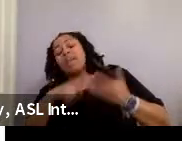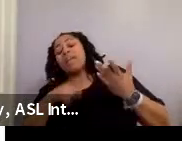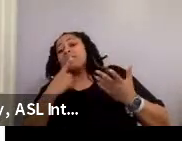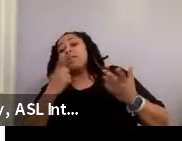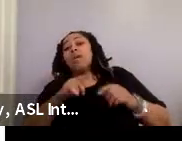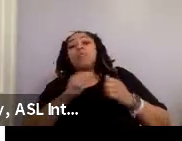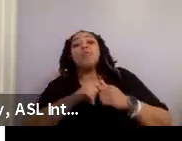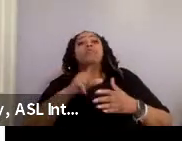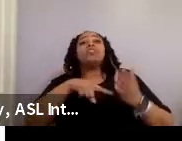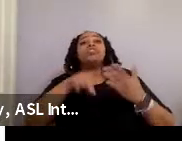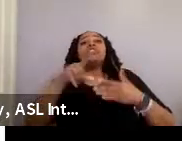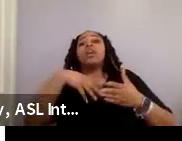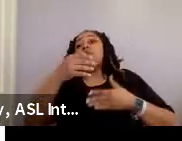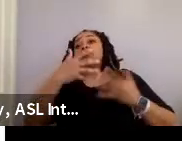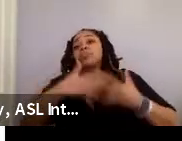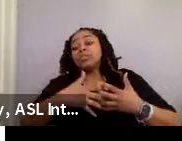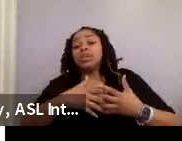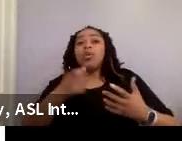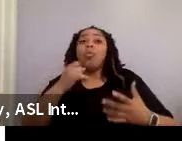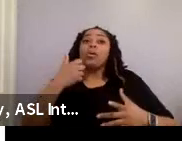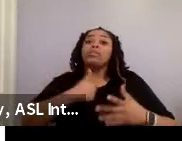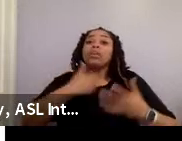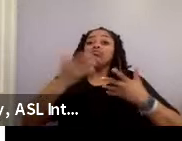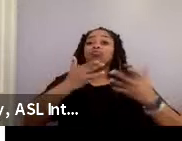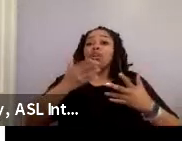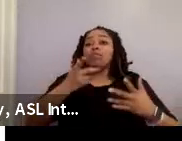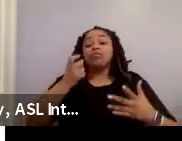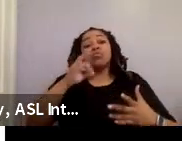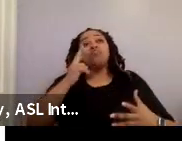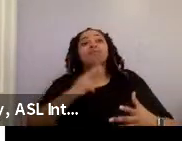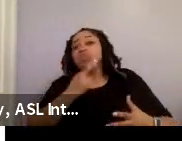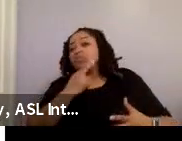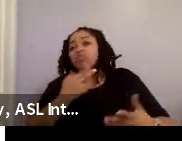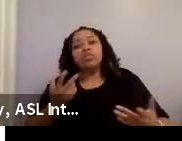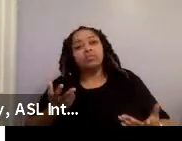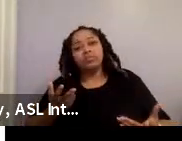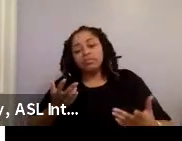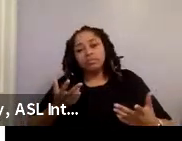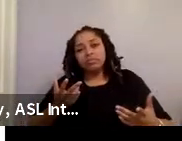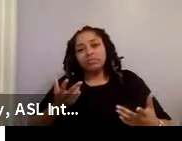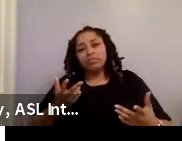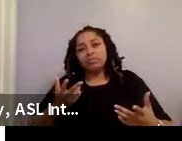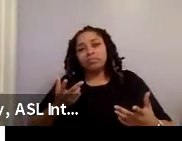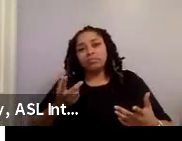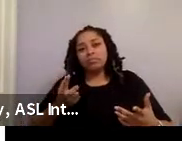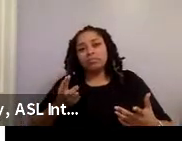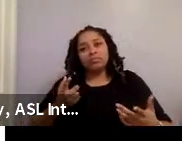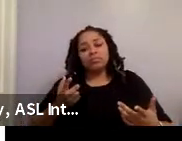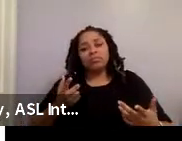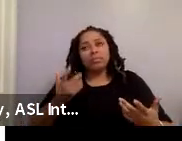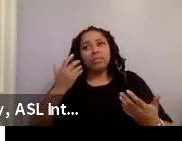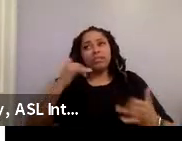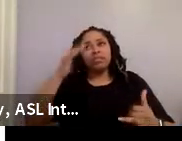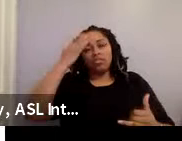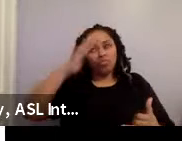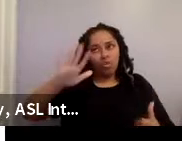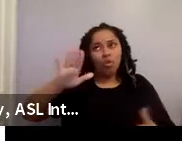say, checkout machines or self-service kiosks at restaurants and such. The jury's still out on that one, kind of